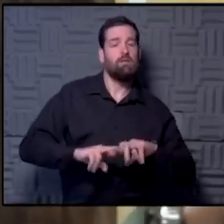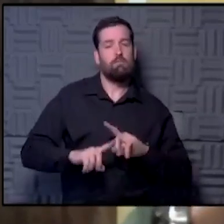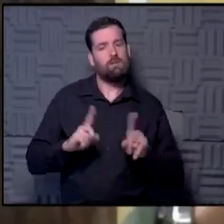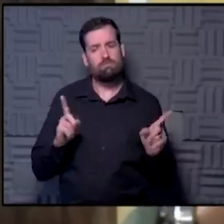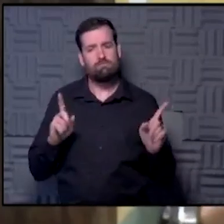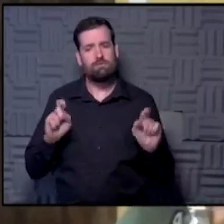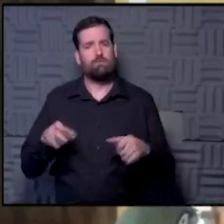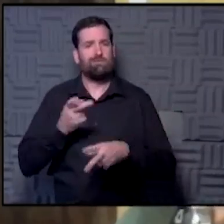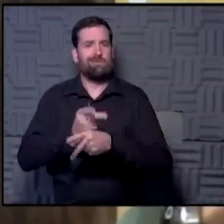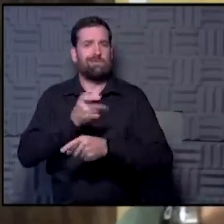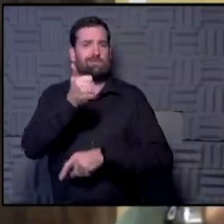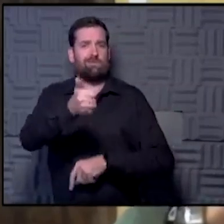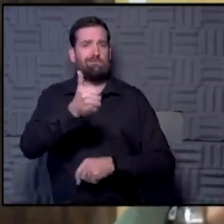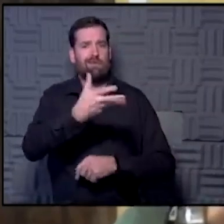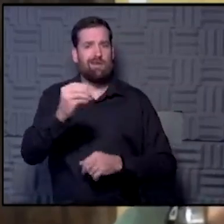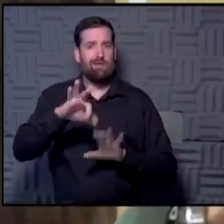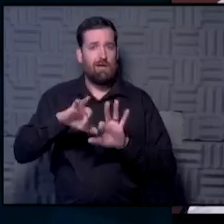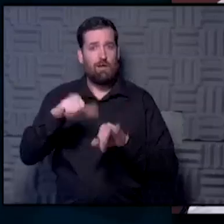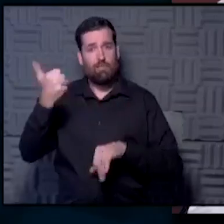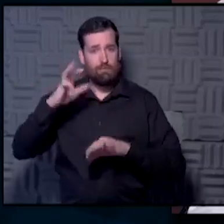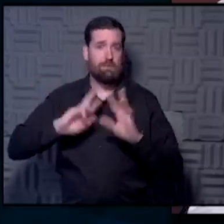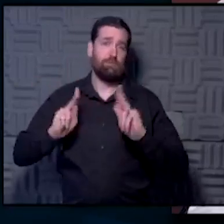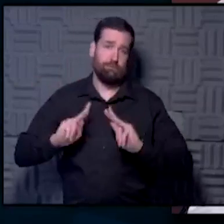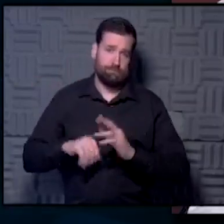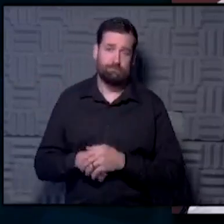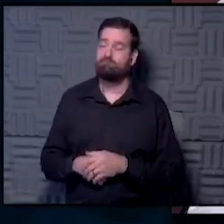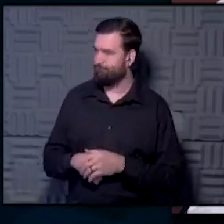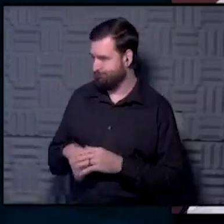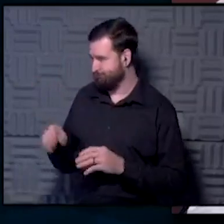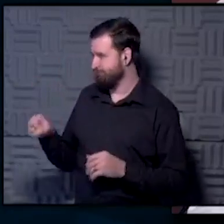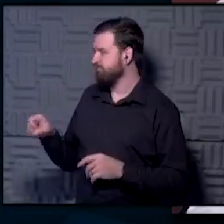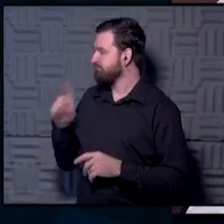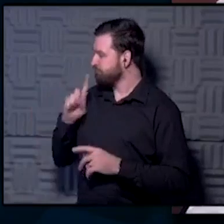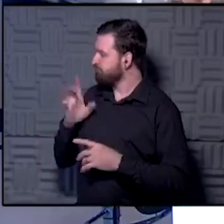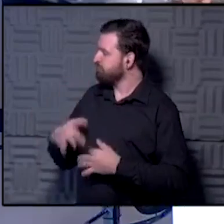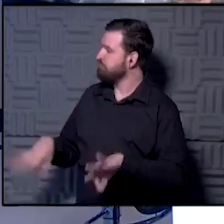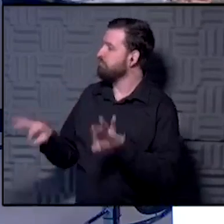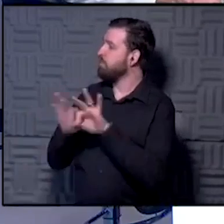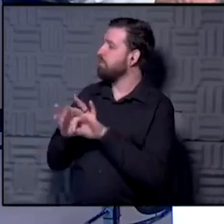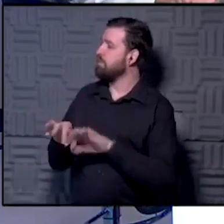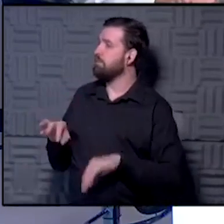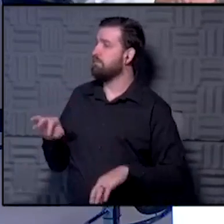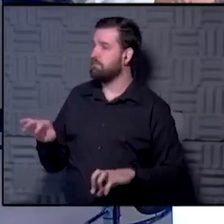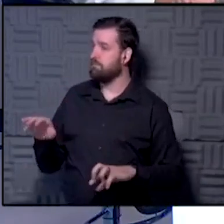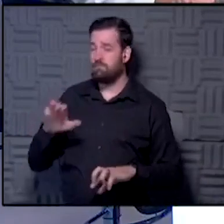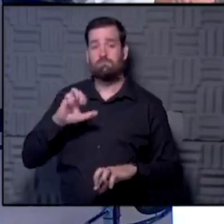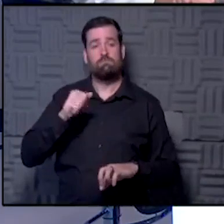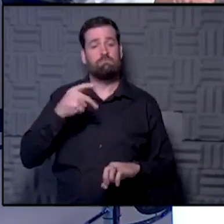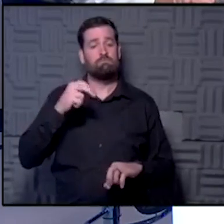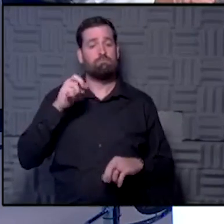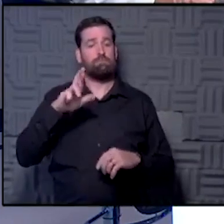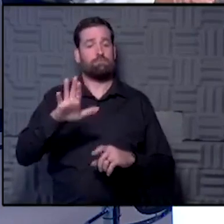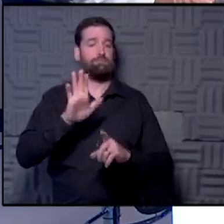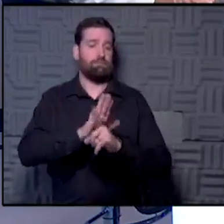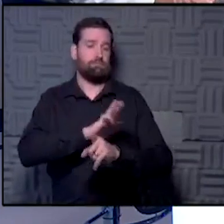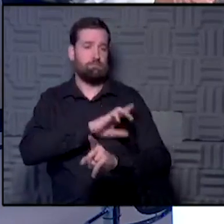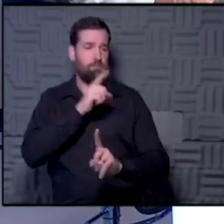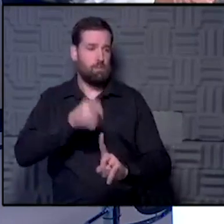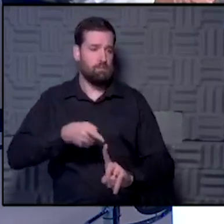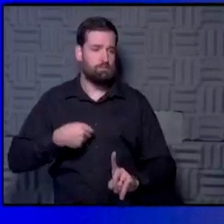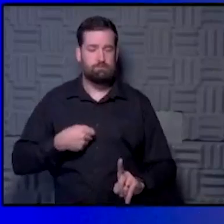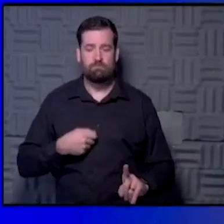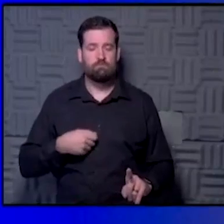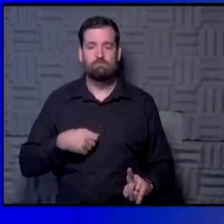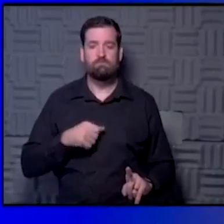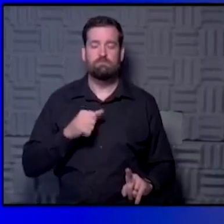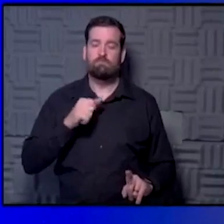still have to take care of yourself and take care of others as well. Yeah, that is really important. And I think, to Spencer's point, we don't need to